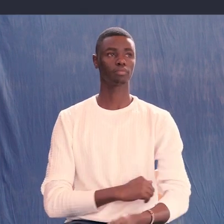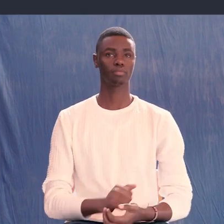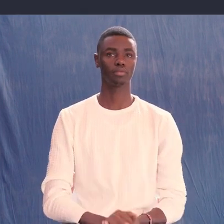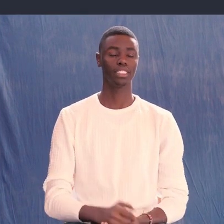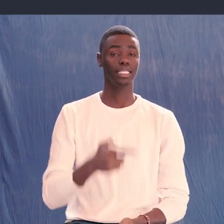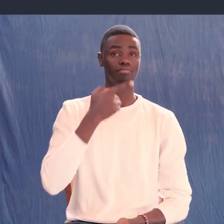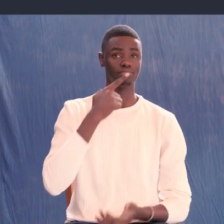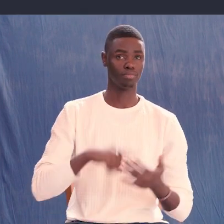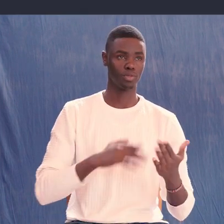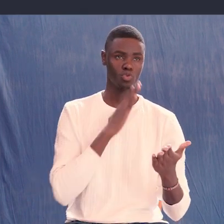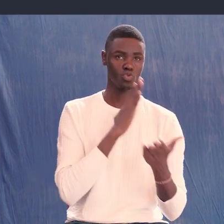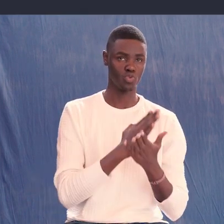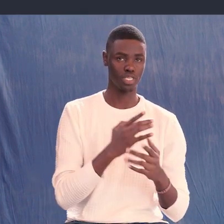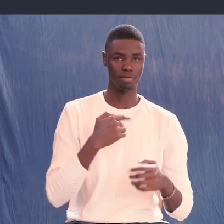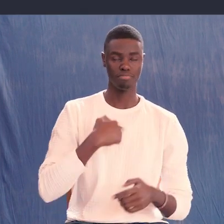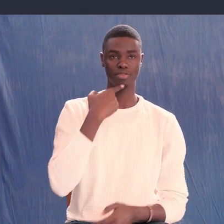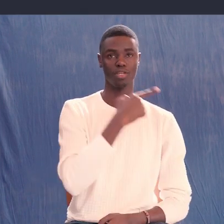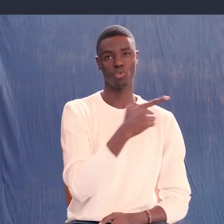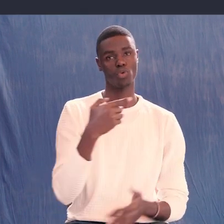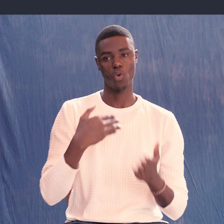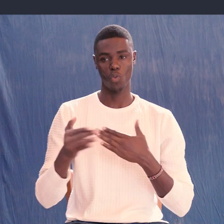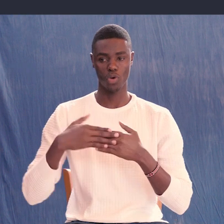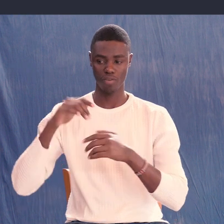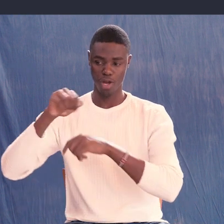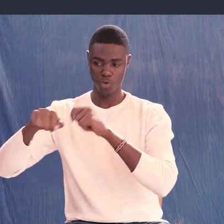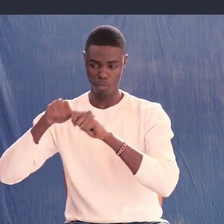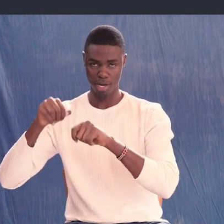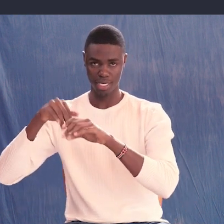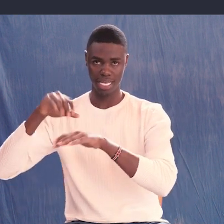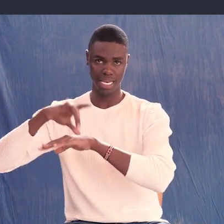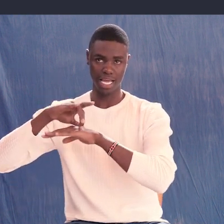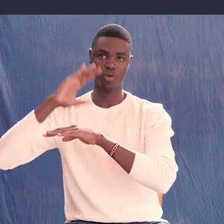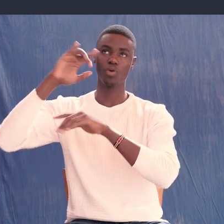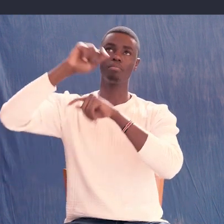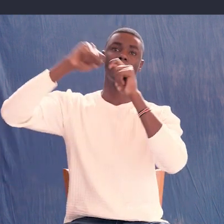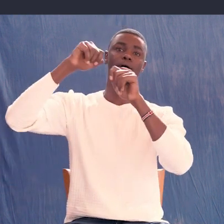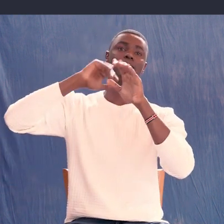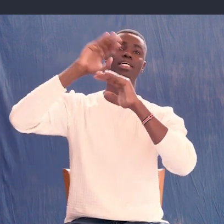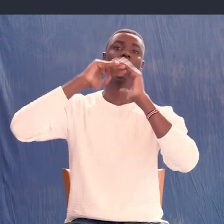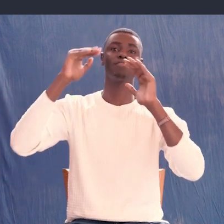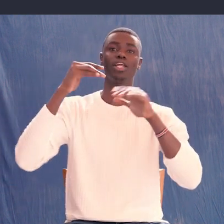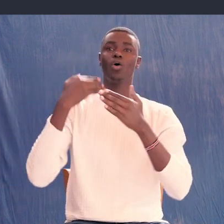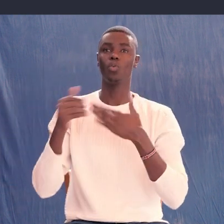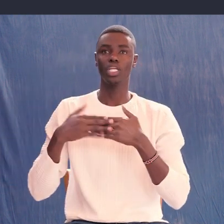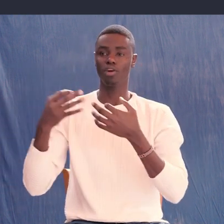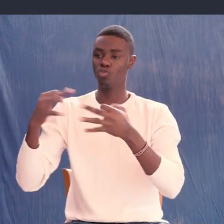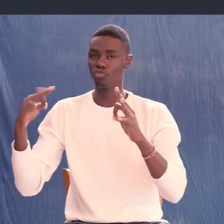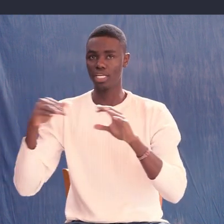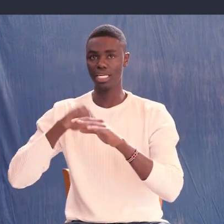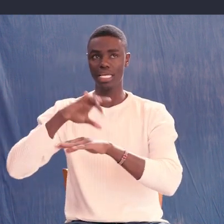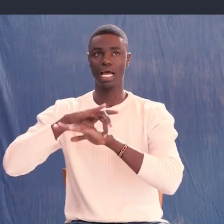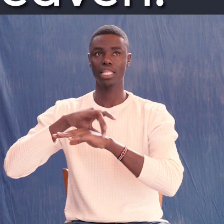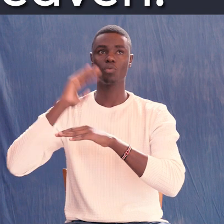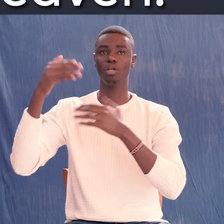He says, truly, I say to you, whatever you bind on earth shall have been bound in heaven, and whatever you loose on earth shall have been loosed